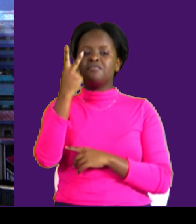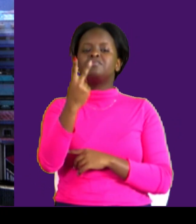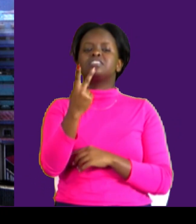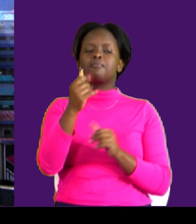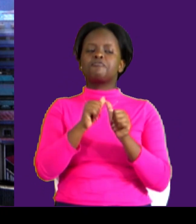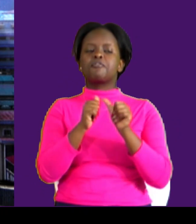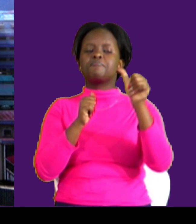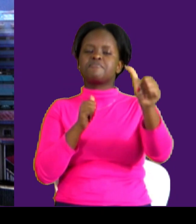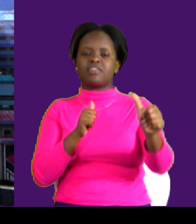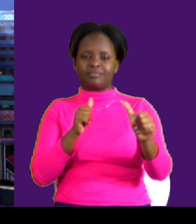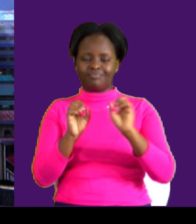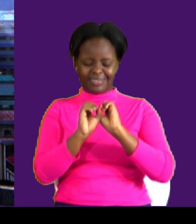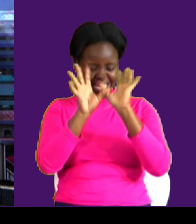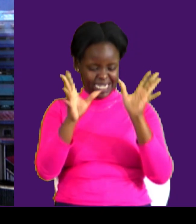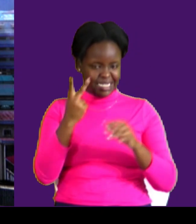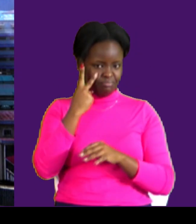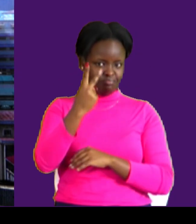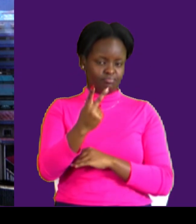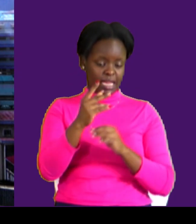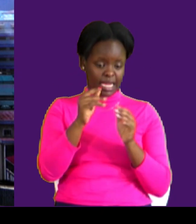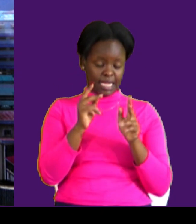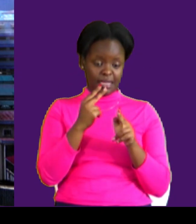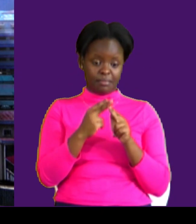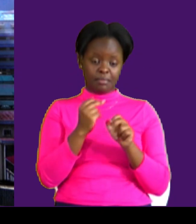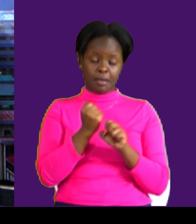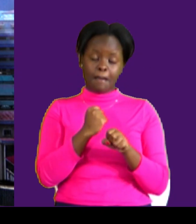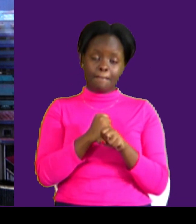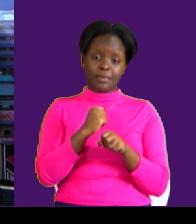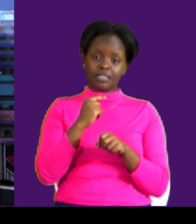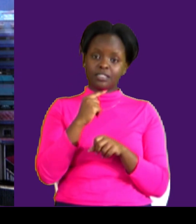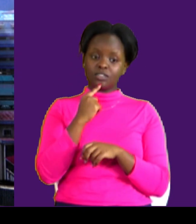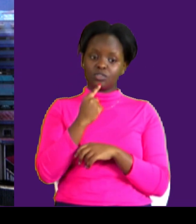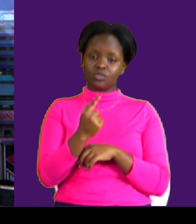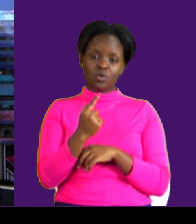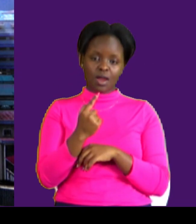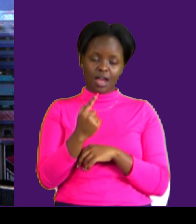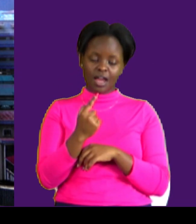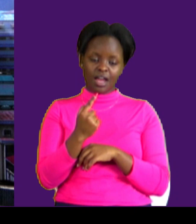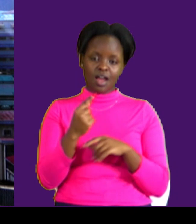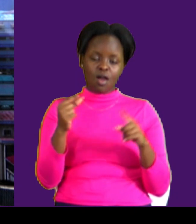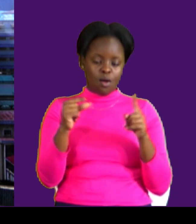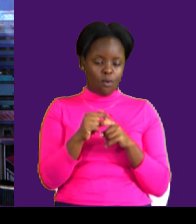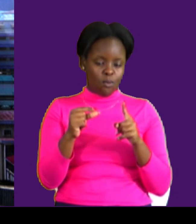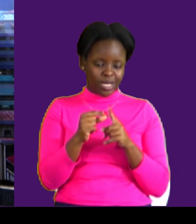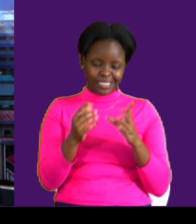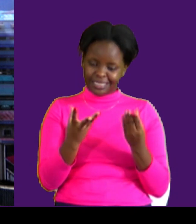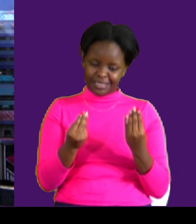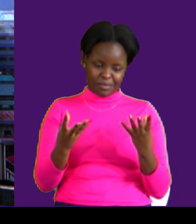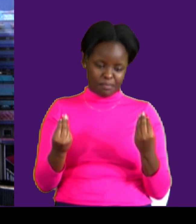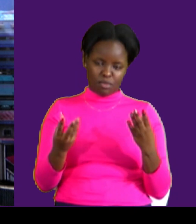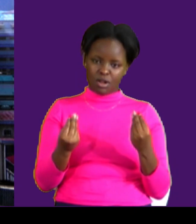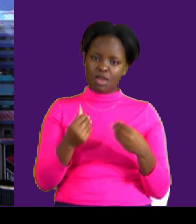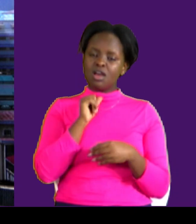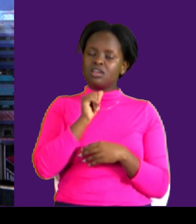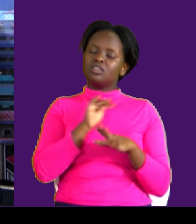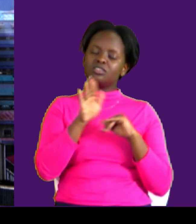clearly visible, and make sure that the grammar that you have used is simple, because not everyone here